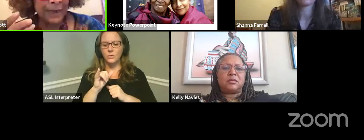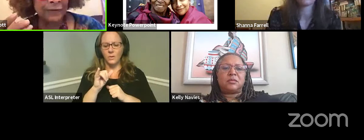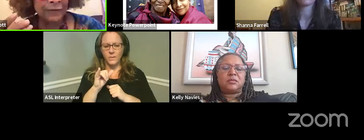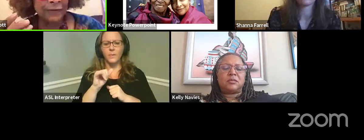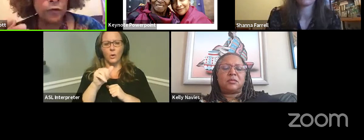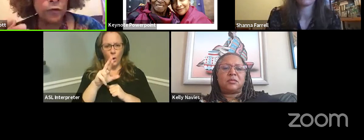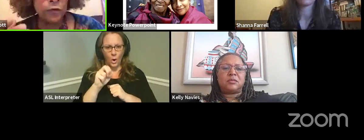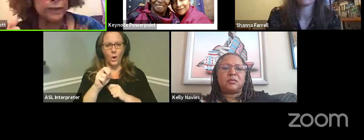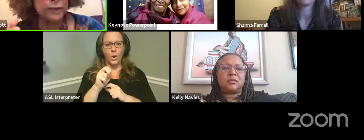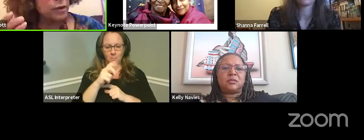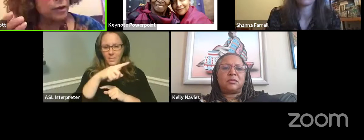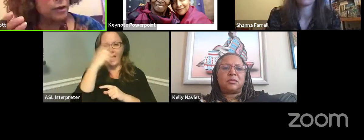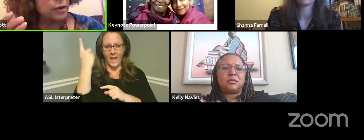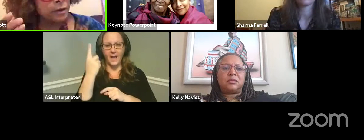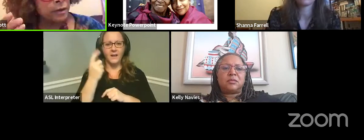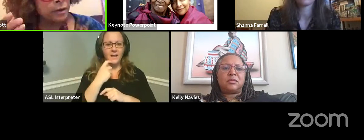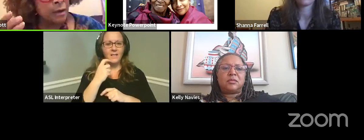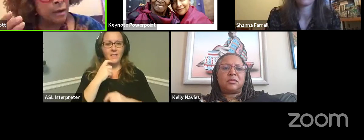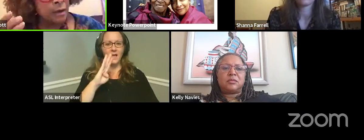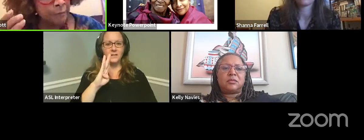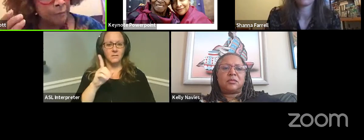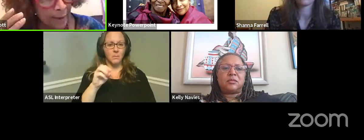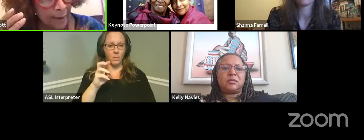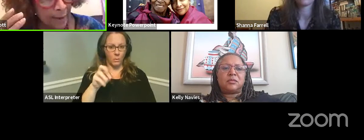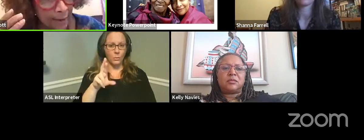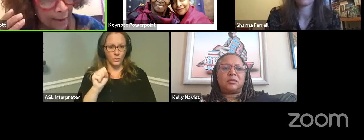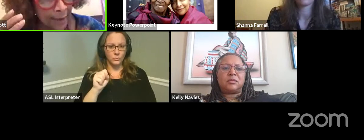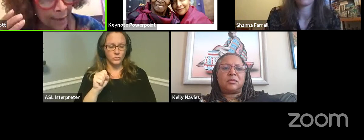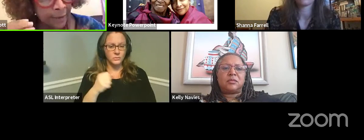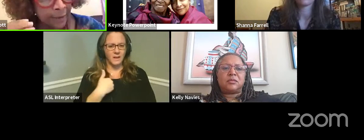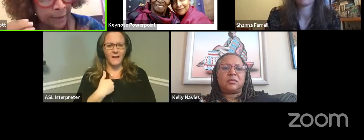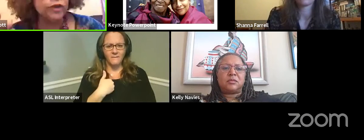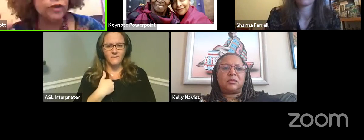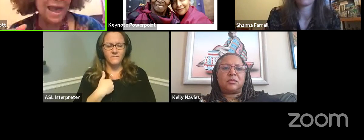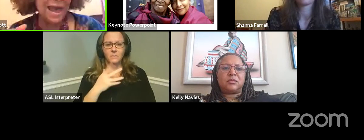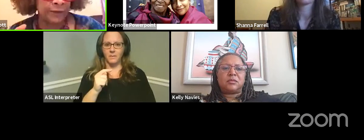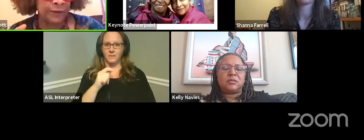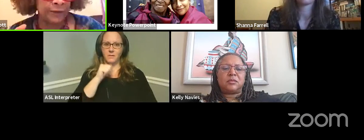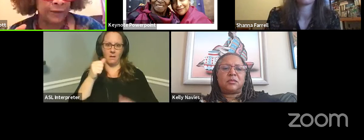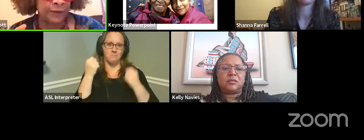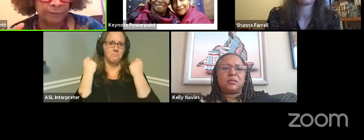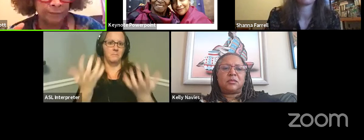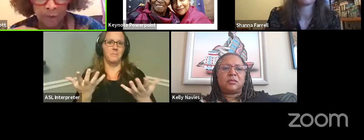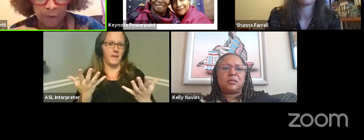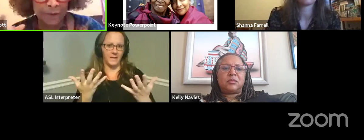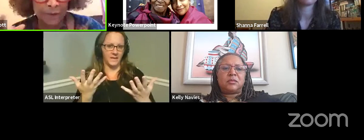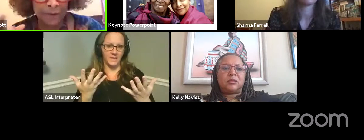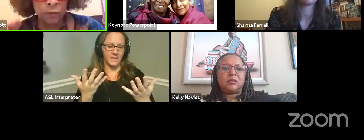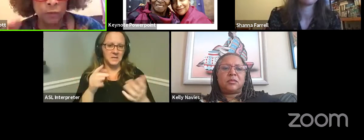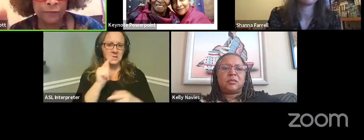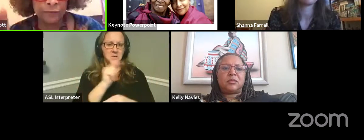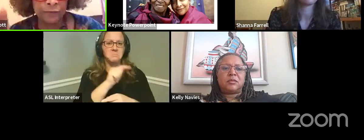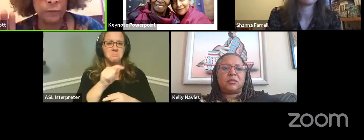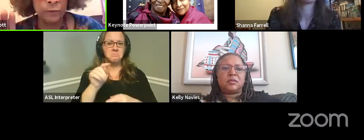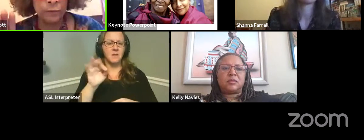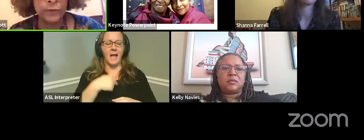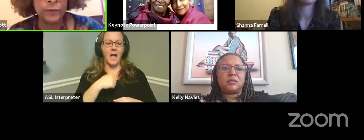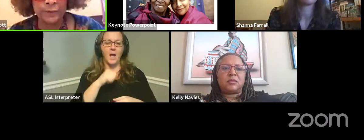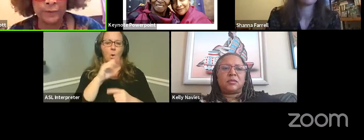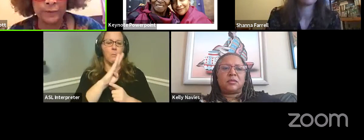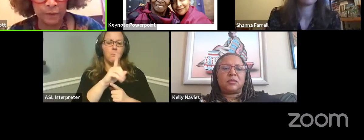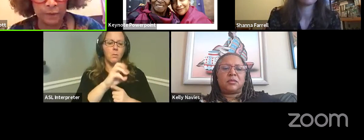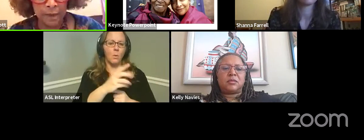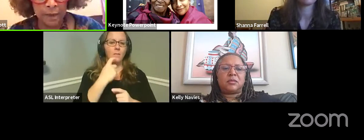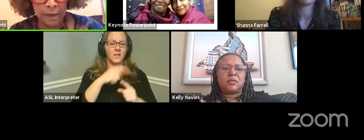there are Black glassblowers, but there aren't like a critical mass of us. I don't blow glass, but I work with